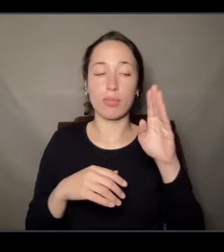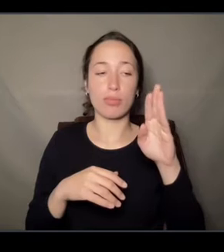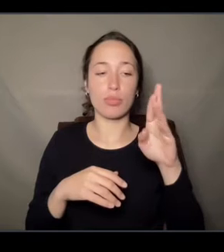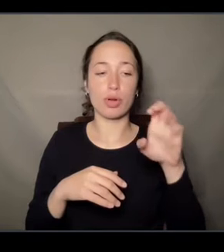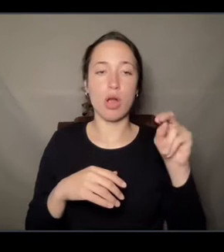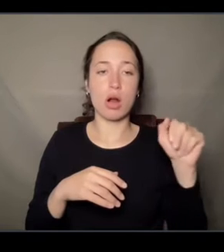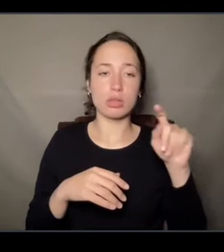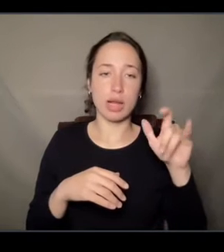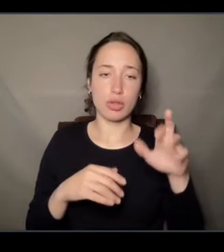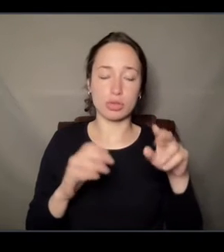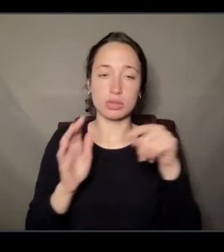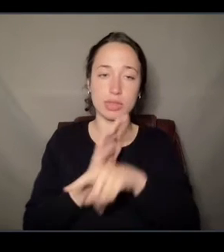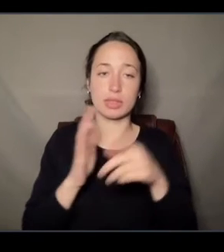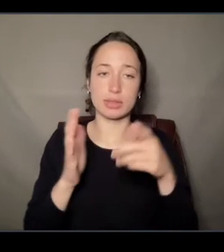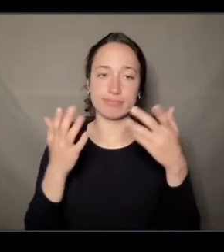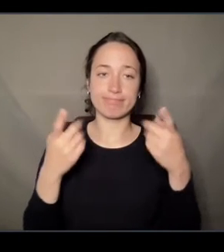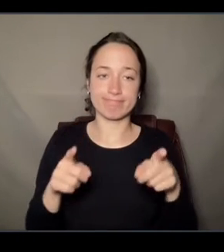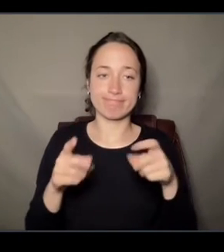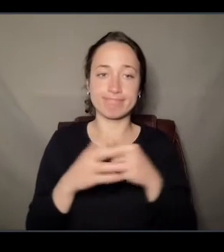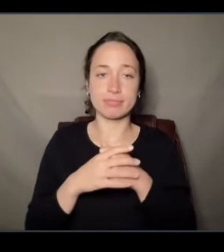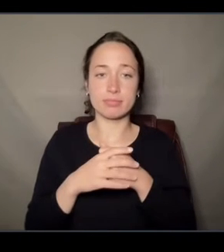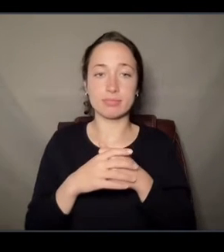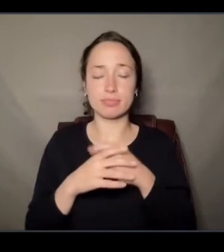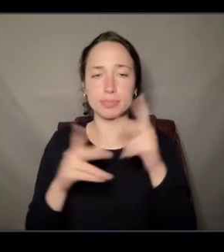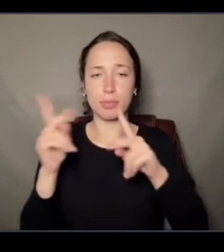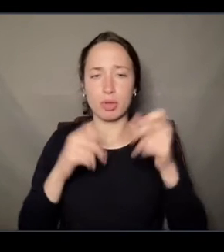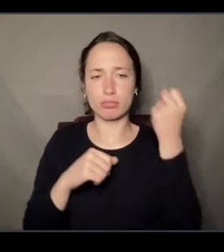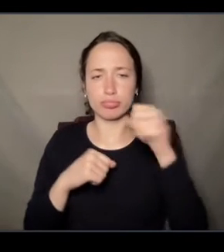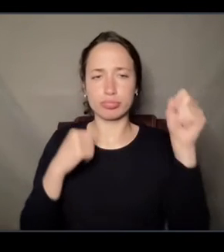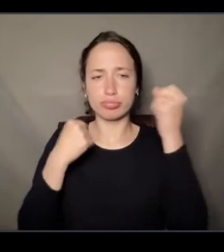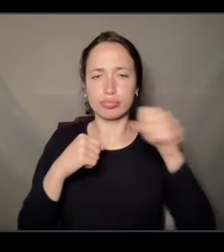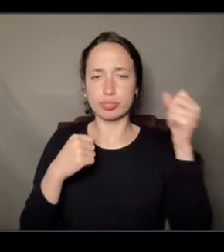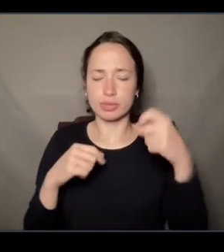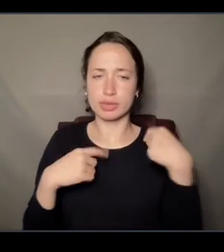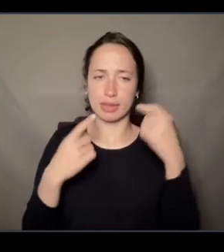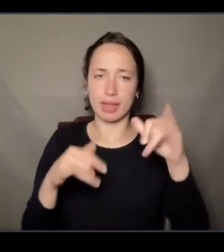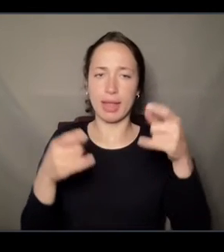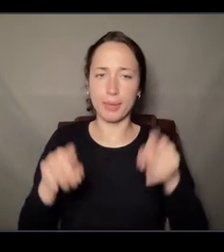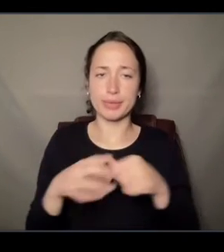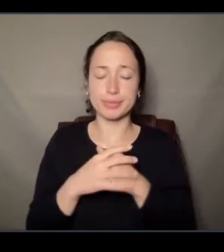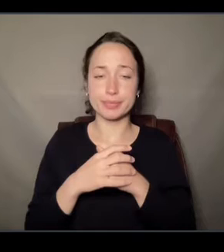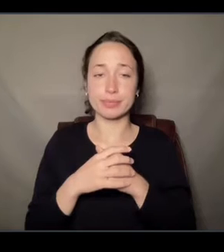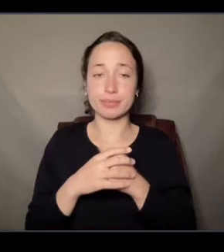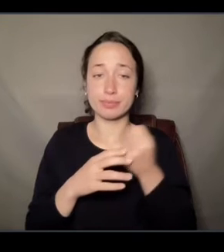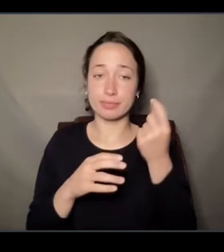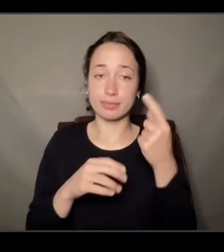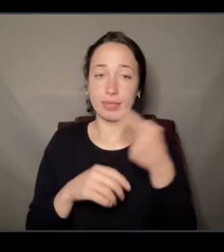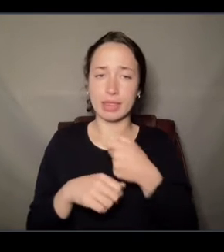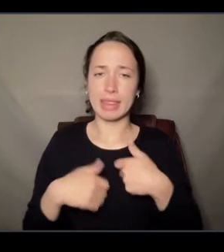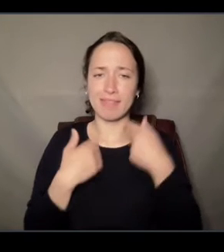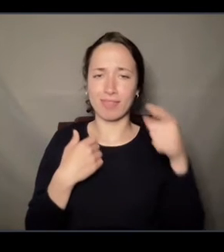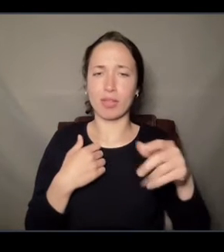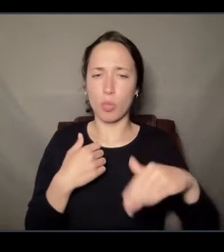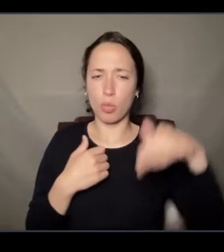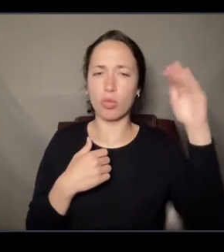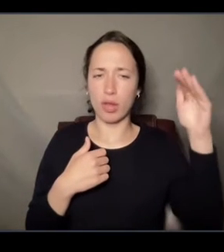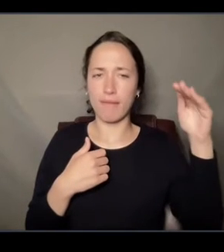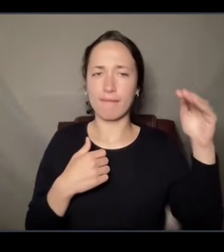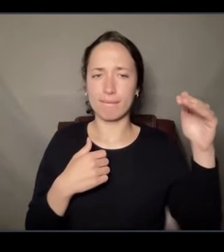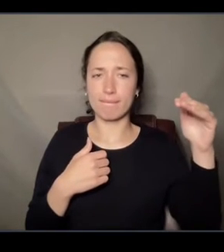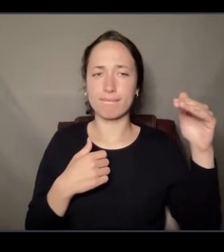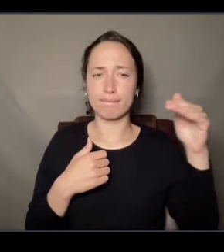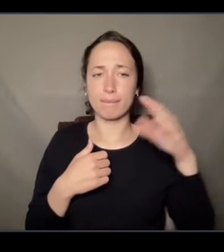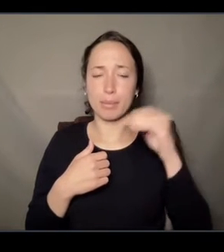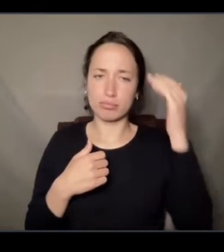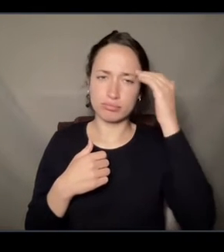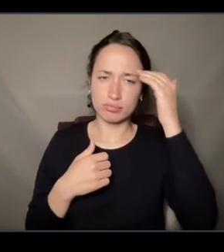the Breonna Taylor killing happened, and people have been protesting since that has happened. And I mean, he's lived with it his whole life, he's aware of it,